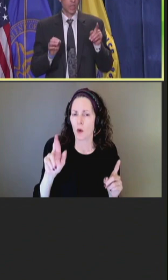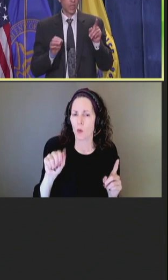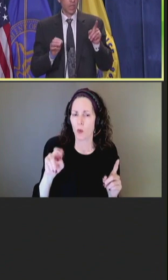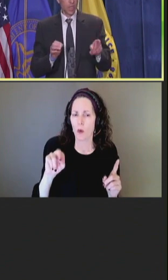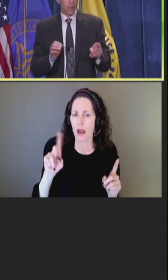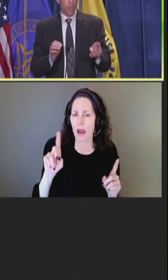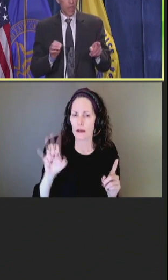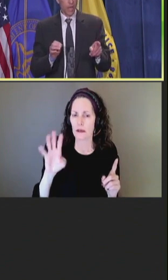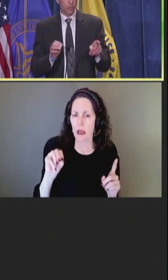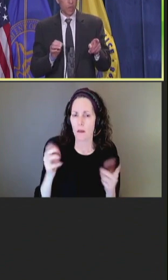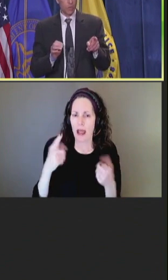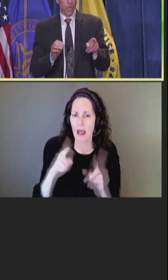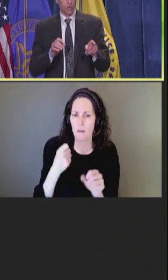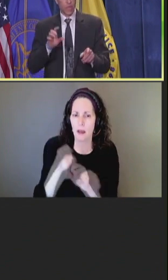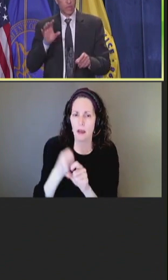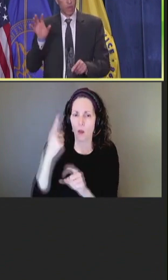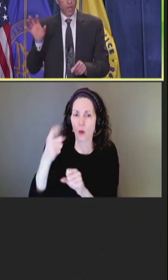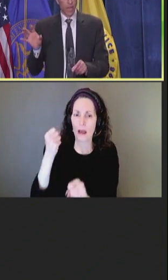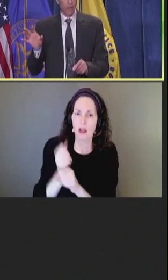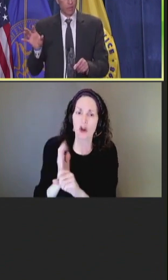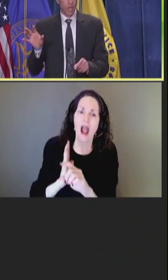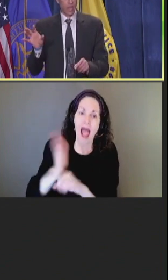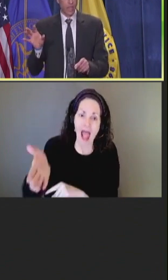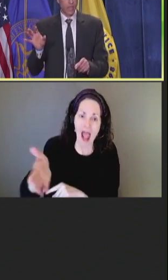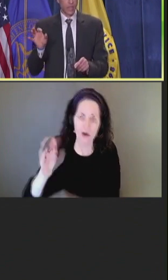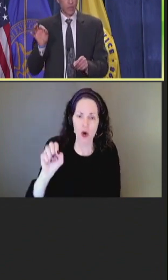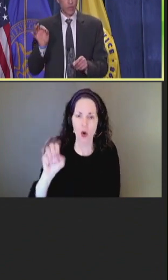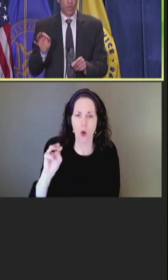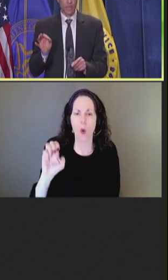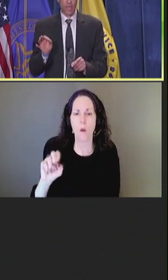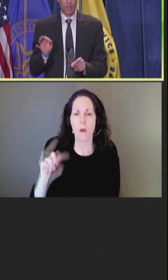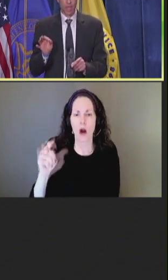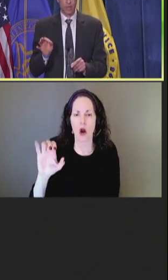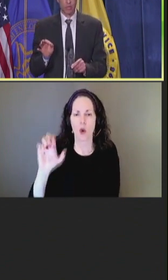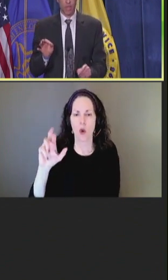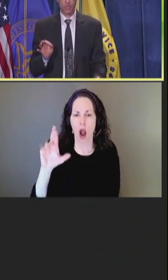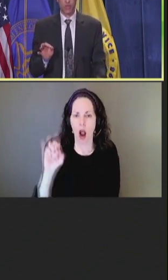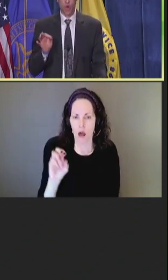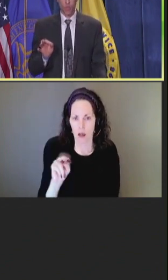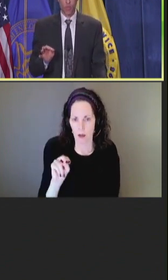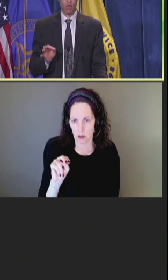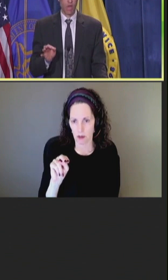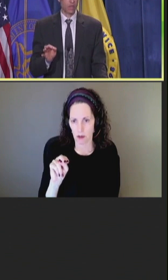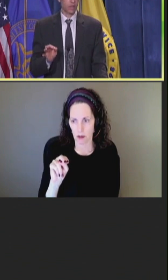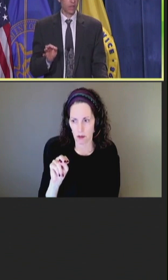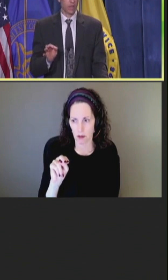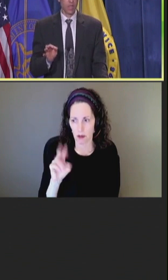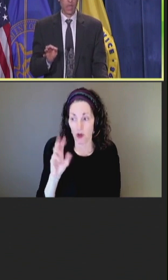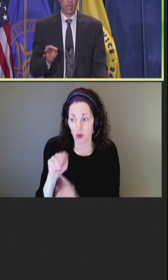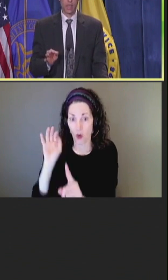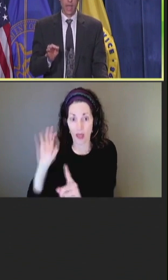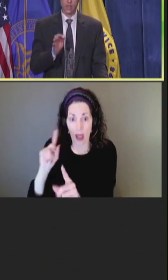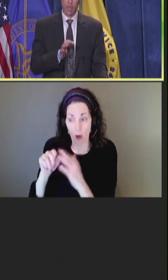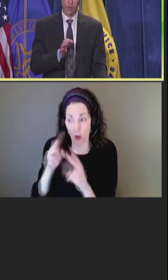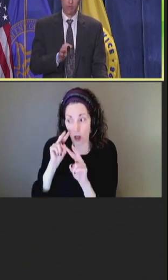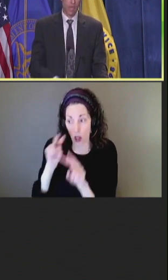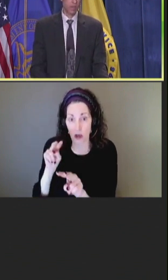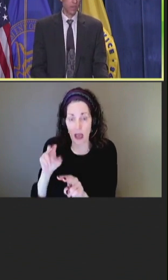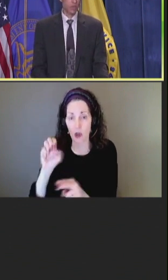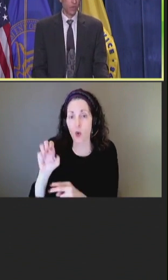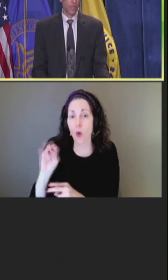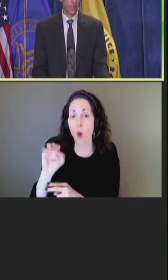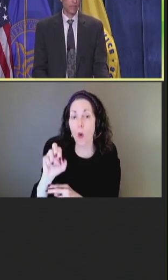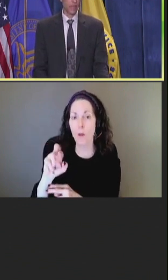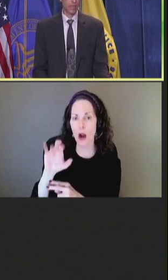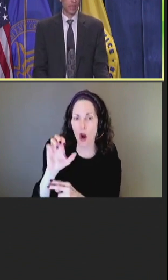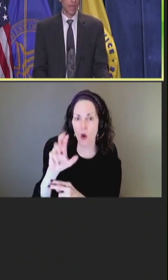Omicron. And what we're measuring in the right-hand plot is the neutralizing antibody response to Omicron, not to wave 1. So